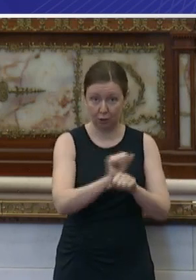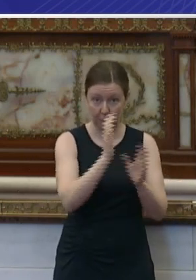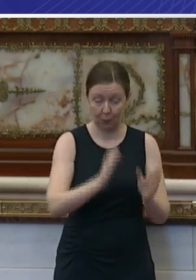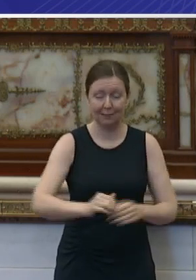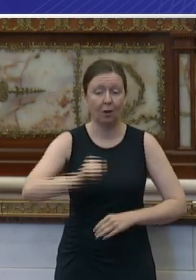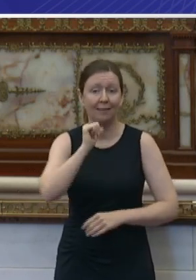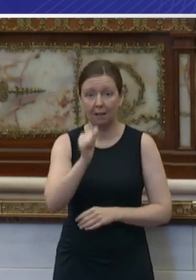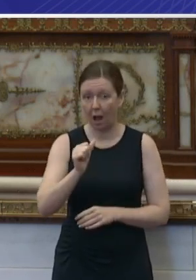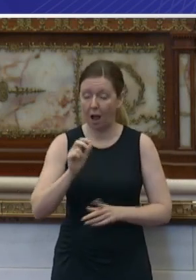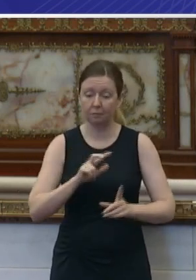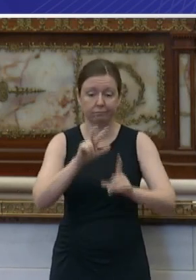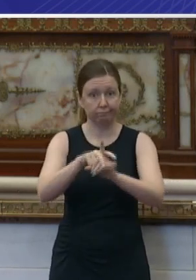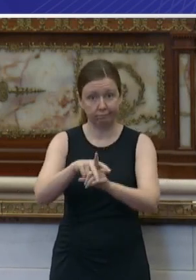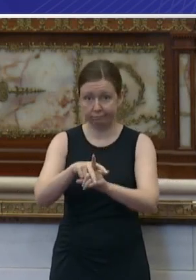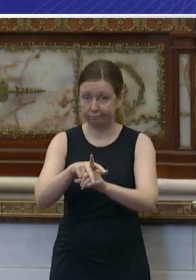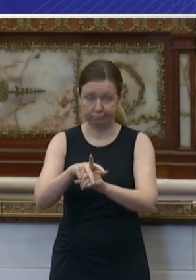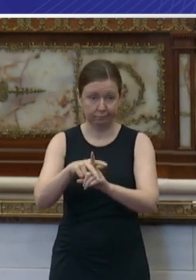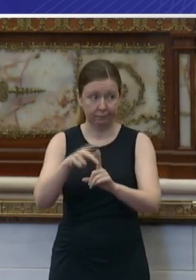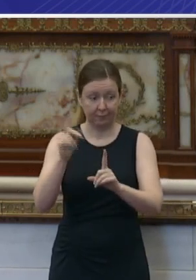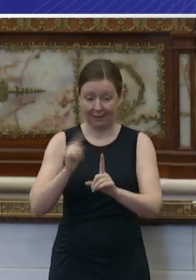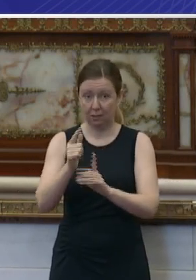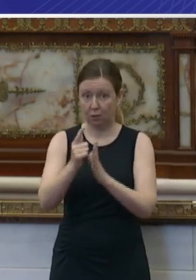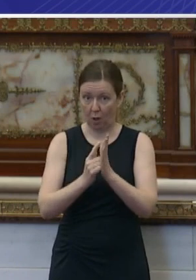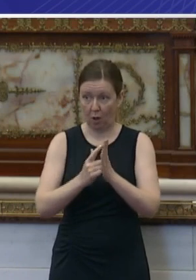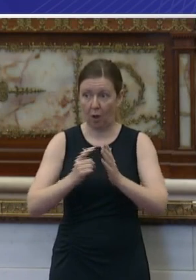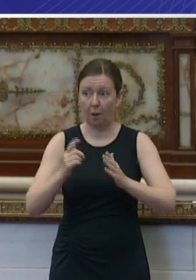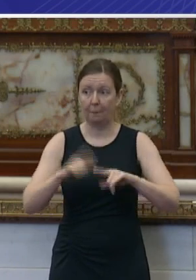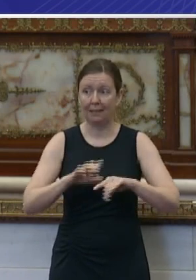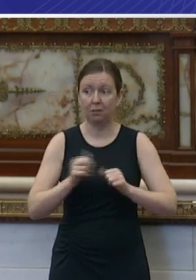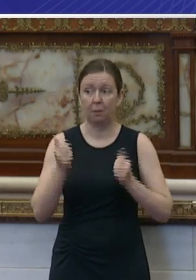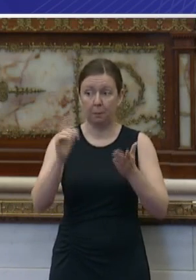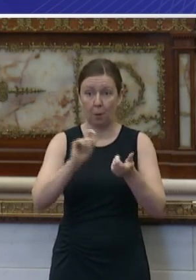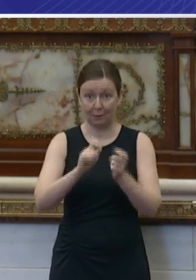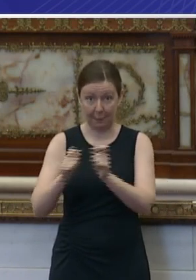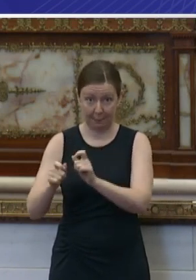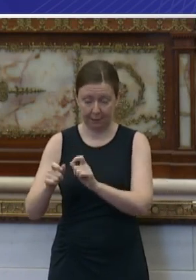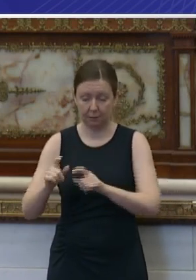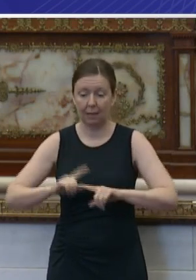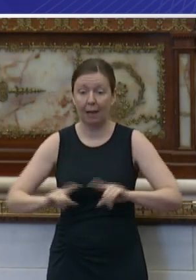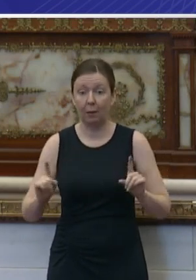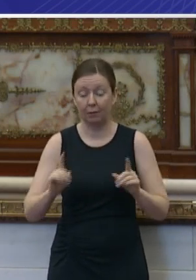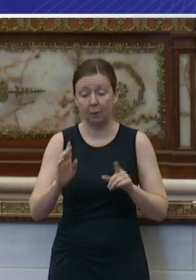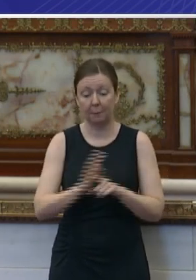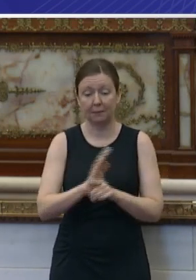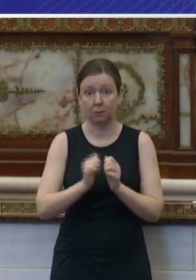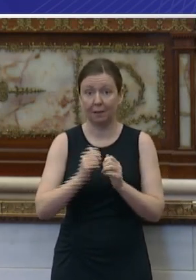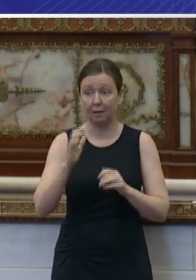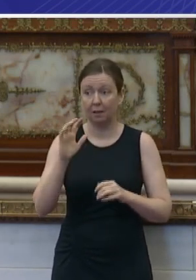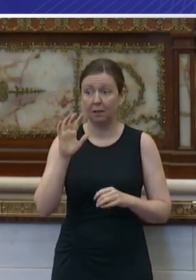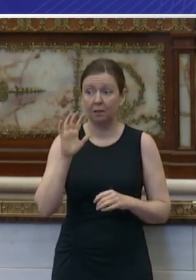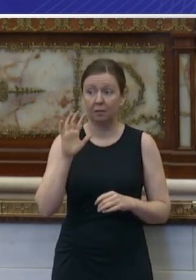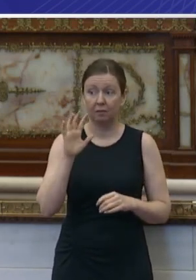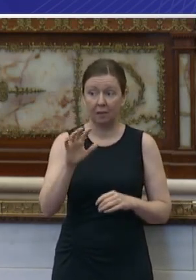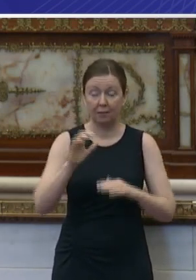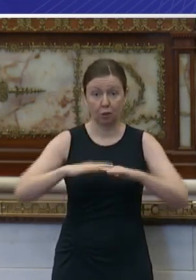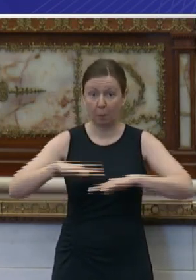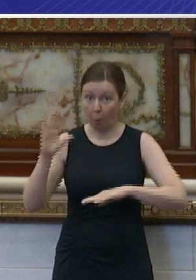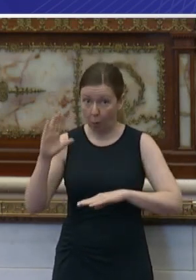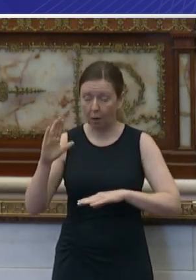are not applicable to this legislation based on the proposed amendments. However, businesses with 500 employees or